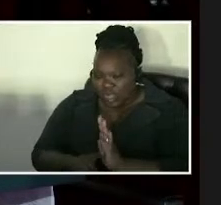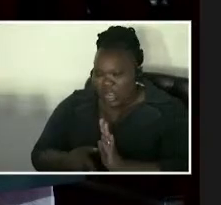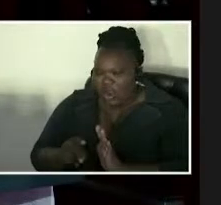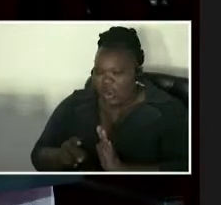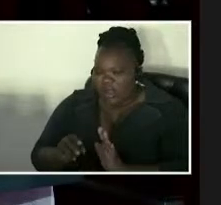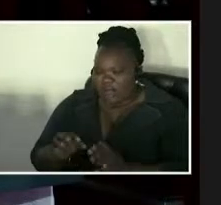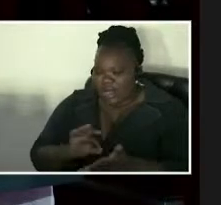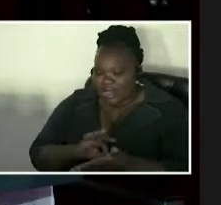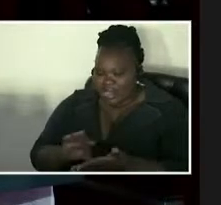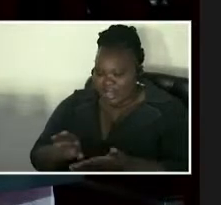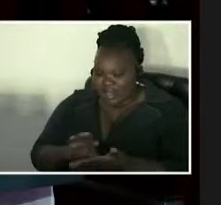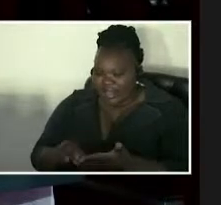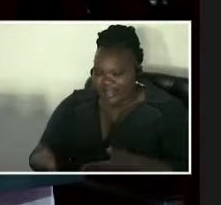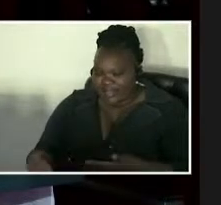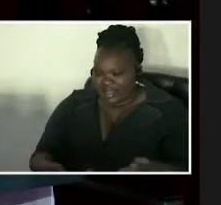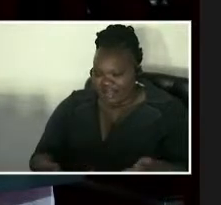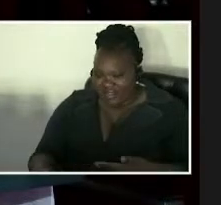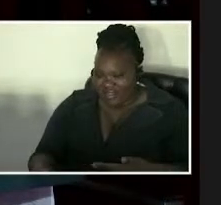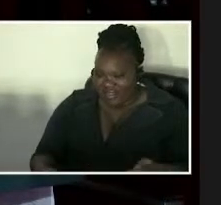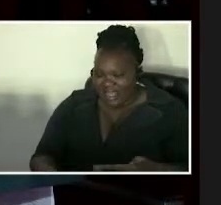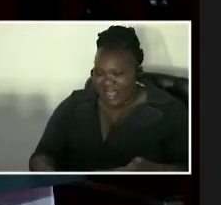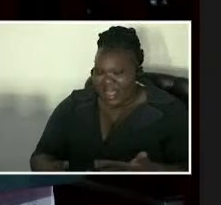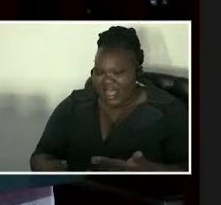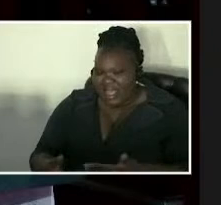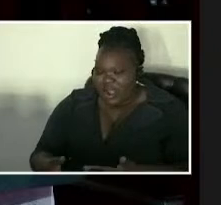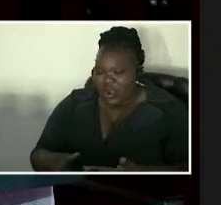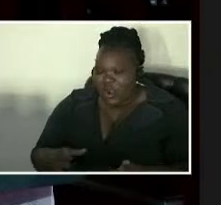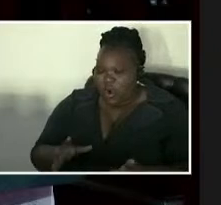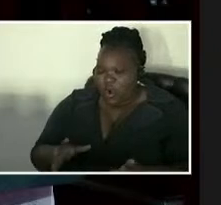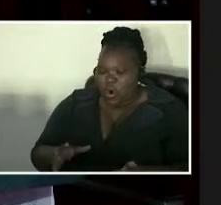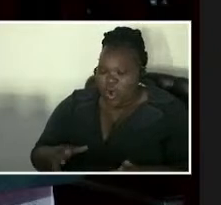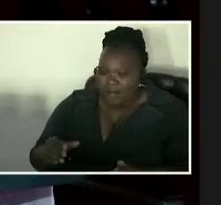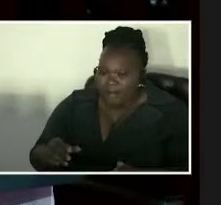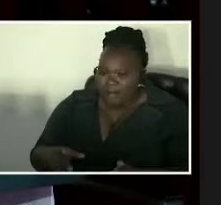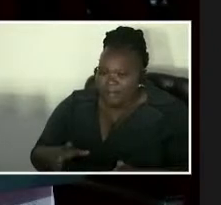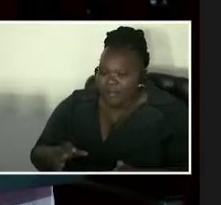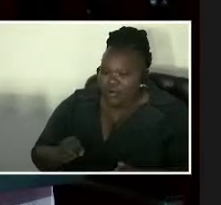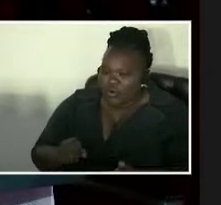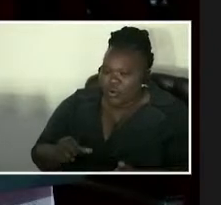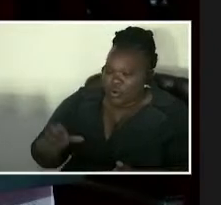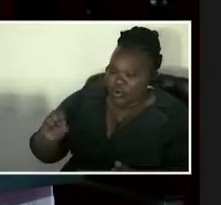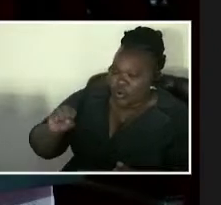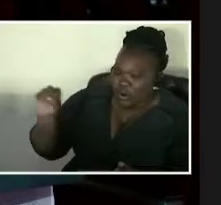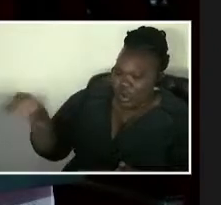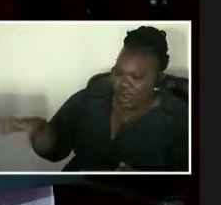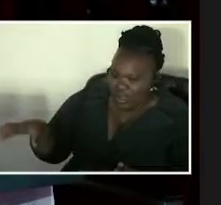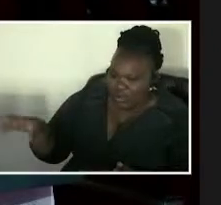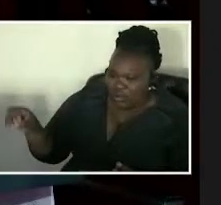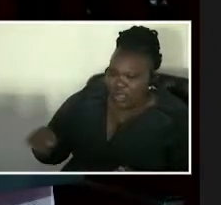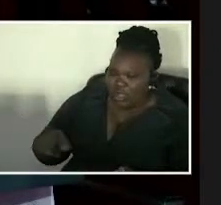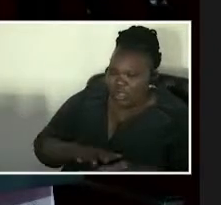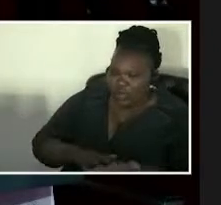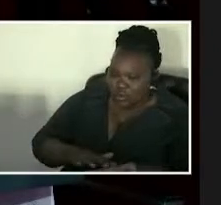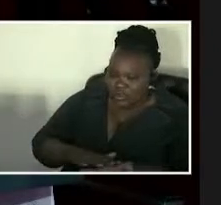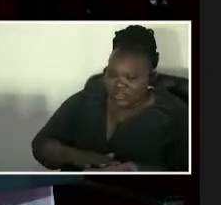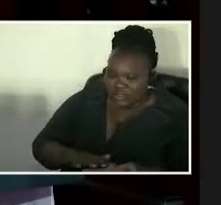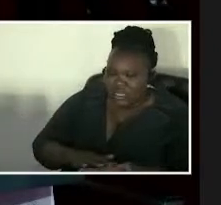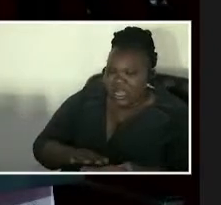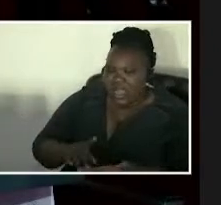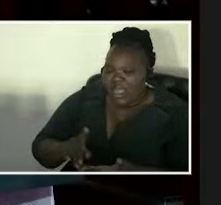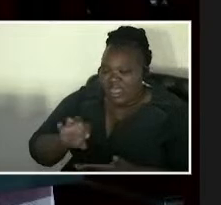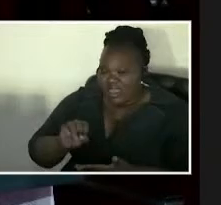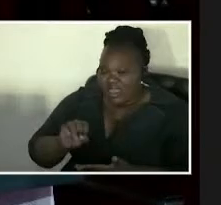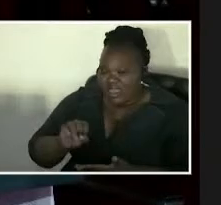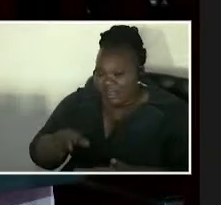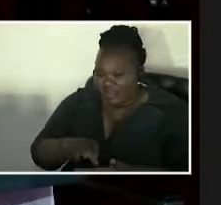cleaning services security and medical waste removing this must be addressed and those found responsible must be held